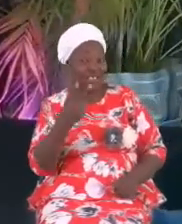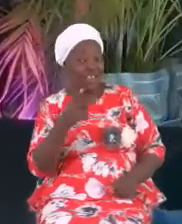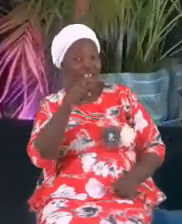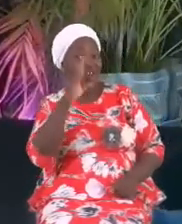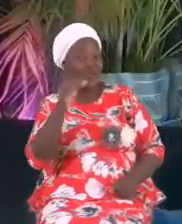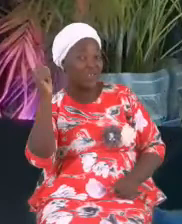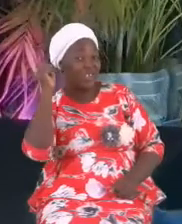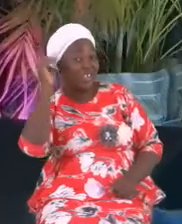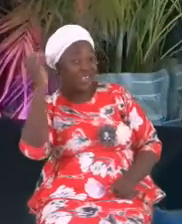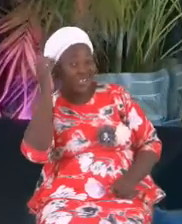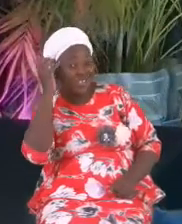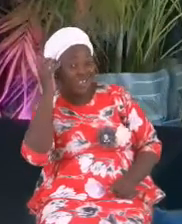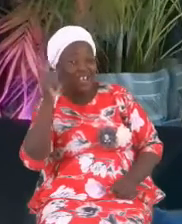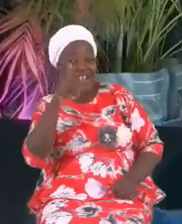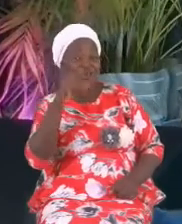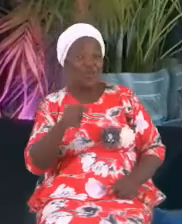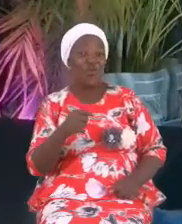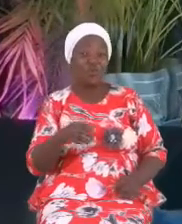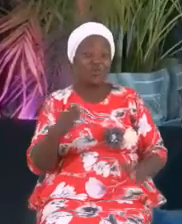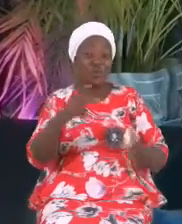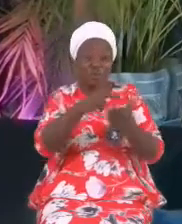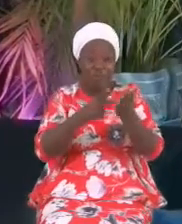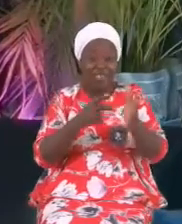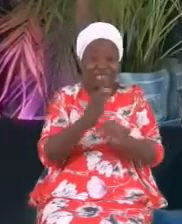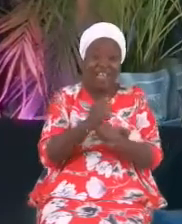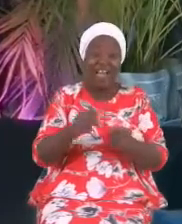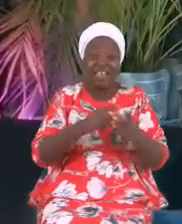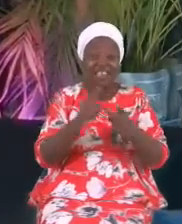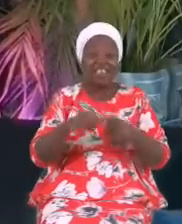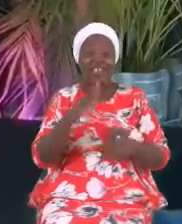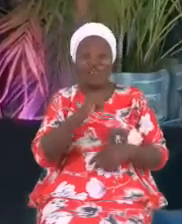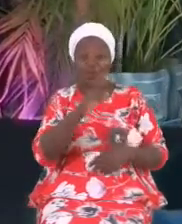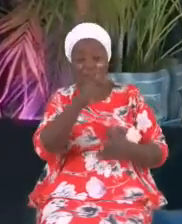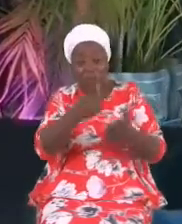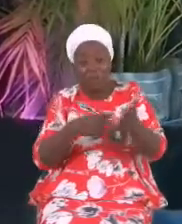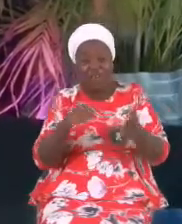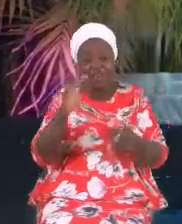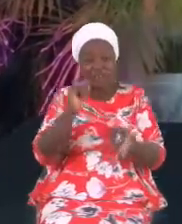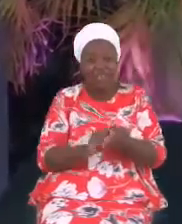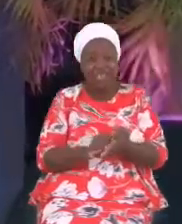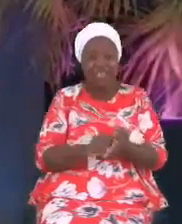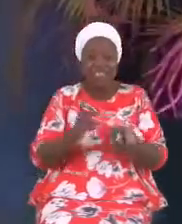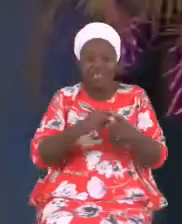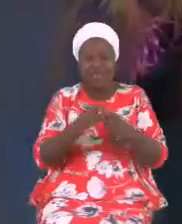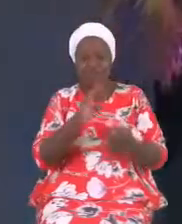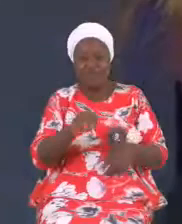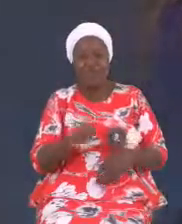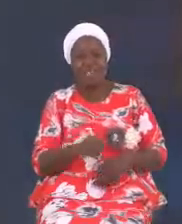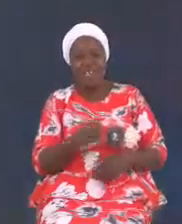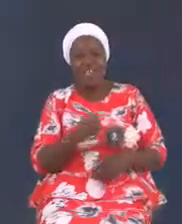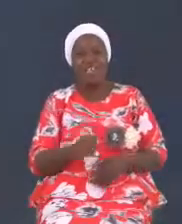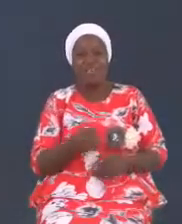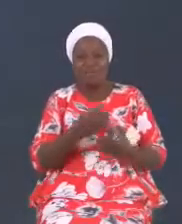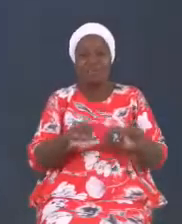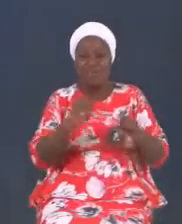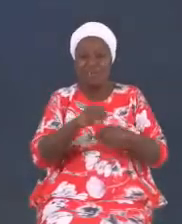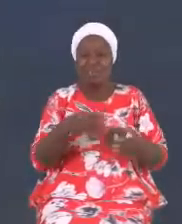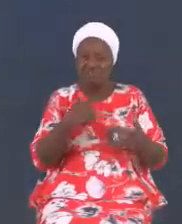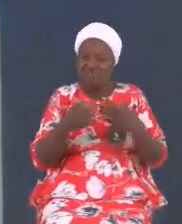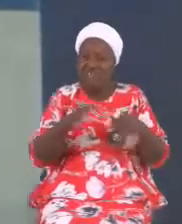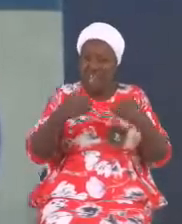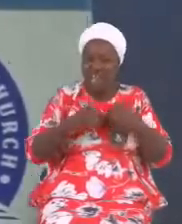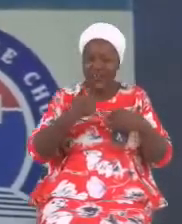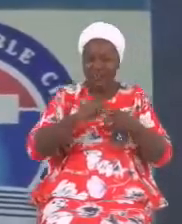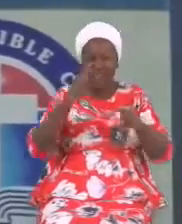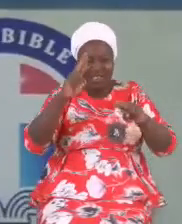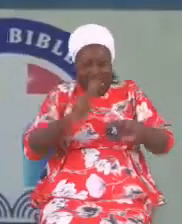will hear, you'll partake, you'll be part of that. You'll even have a seat in heaven, a